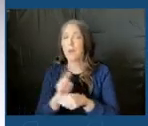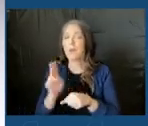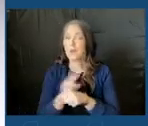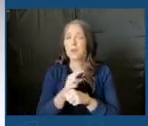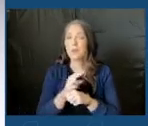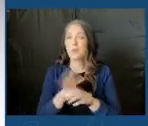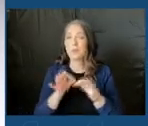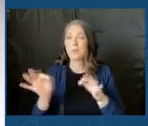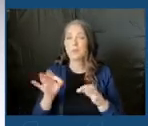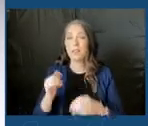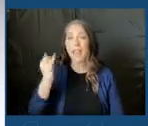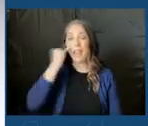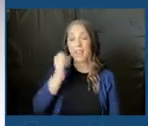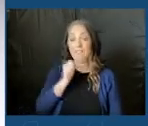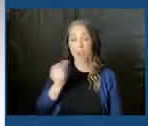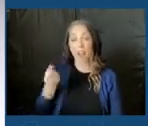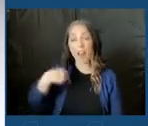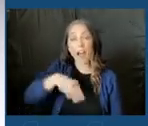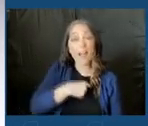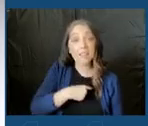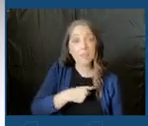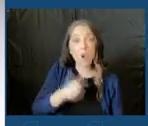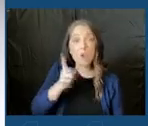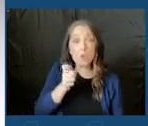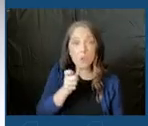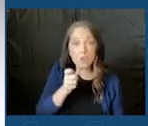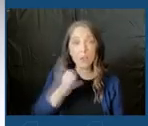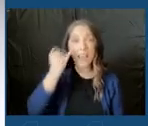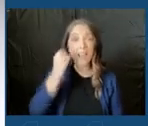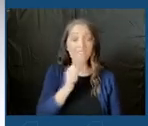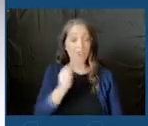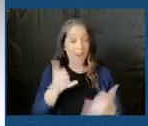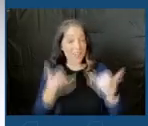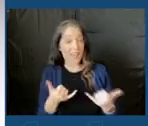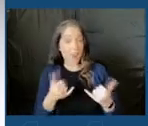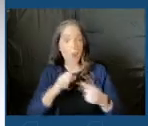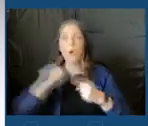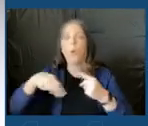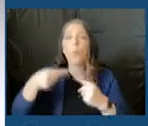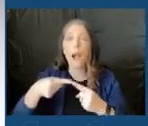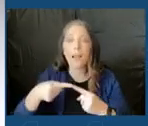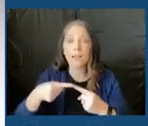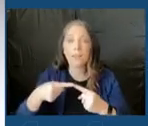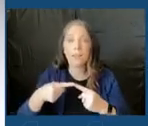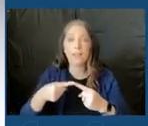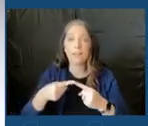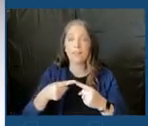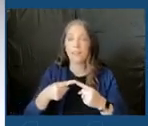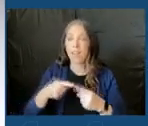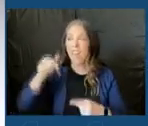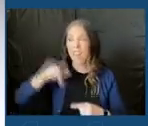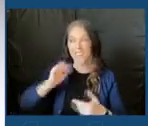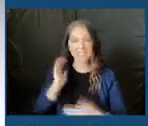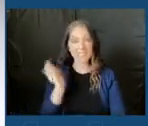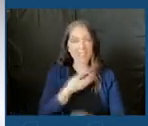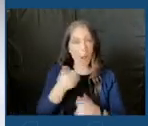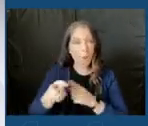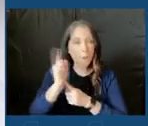not us, who? And if not now, when? Ladies and gentlemen, this is our moment. Let's conquer.